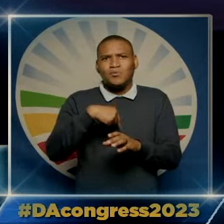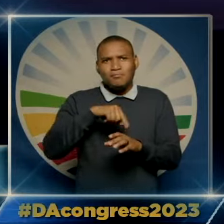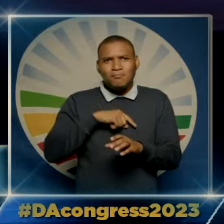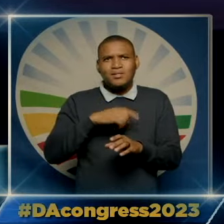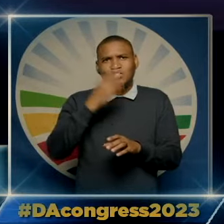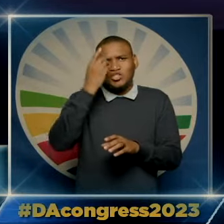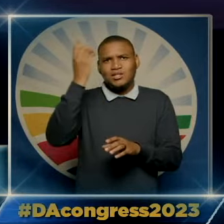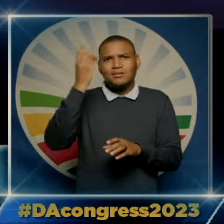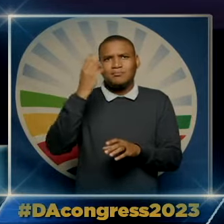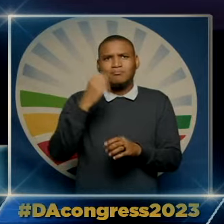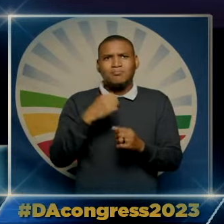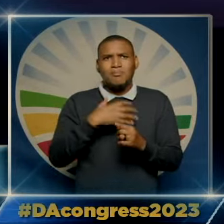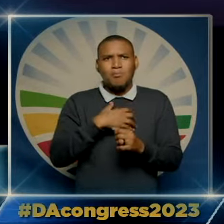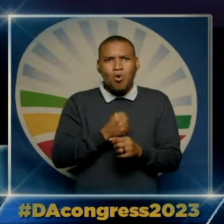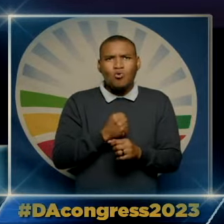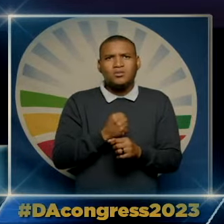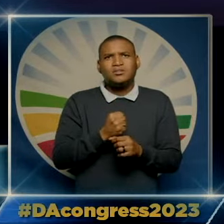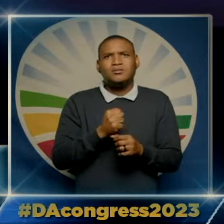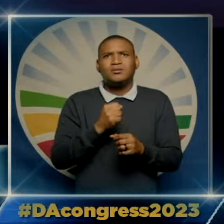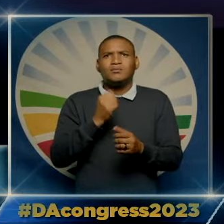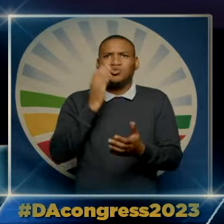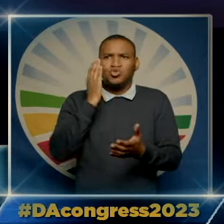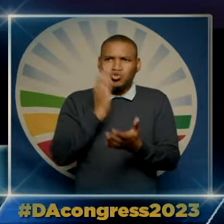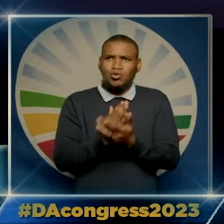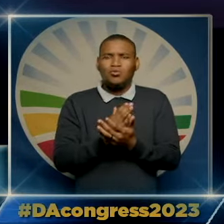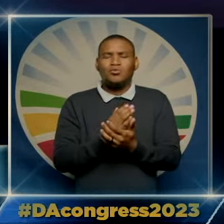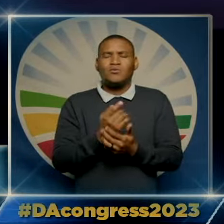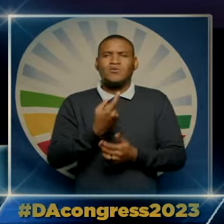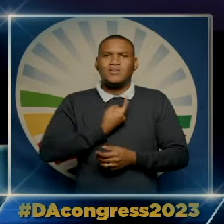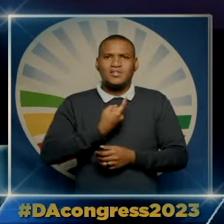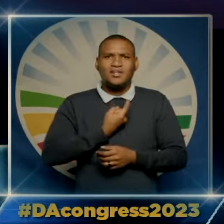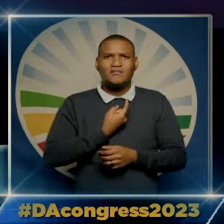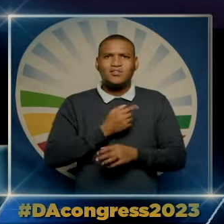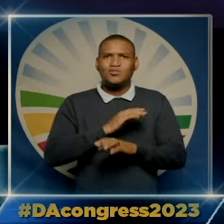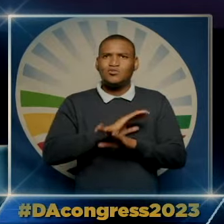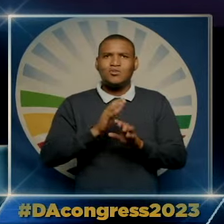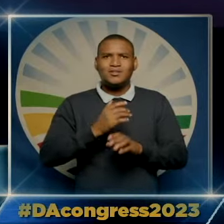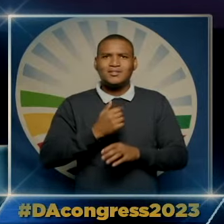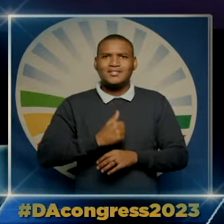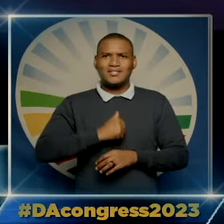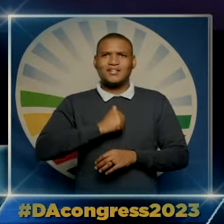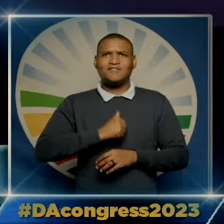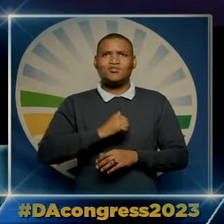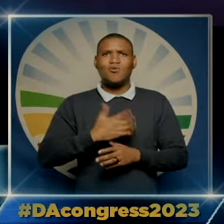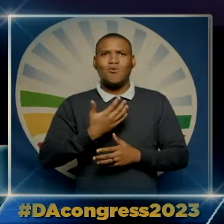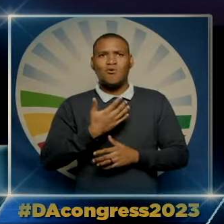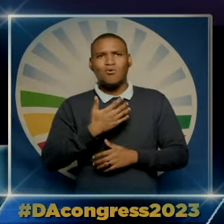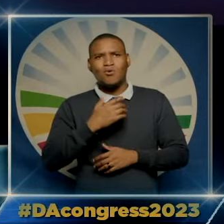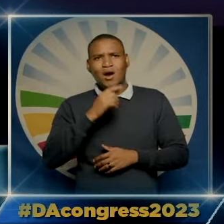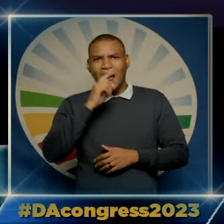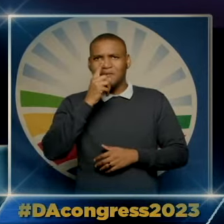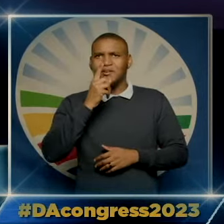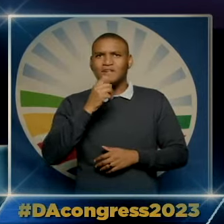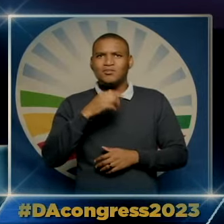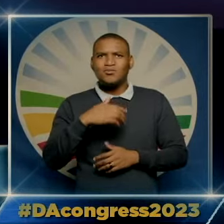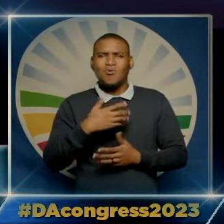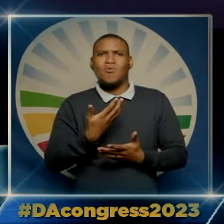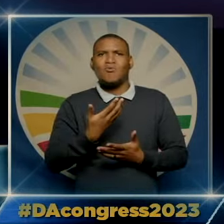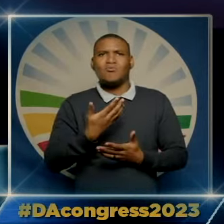us be bold. And let us be sure of ourselves. It is not selfish or arrogant or